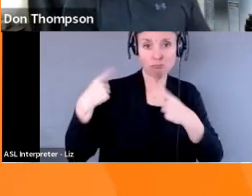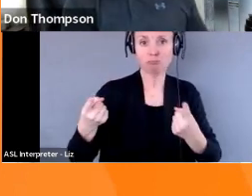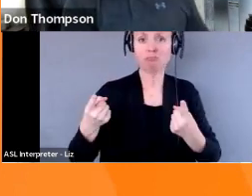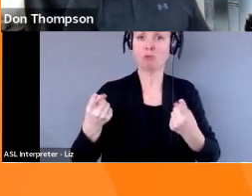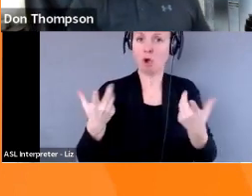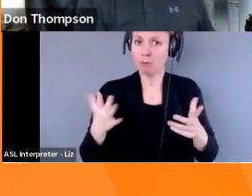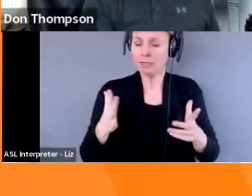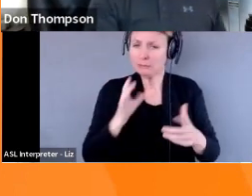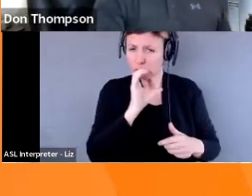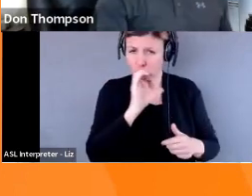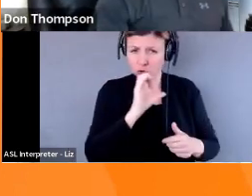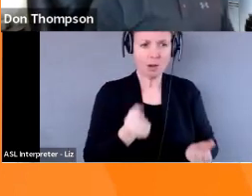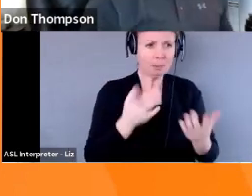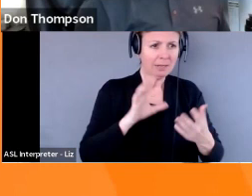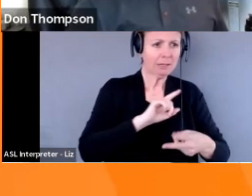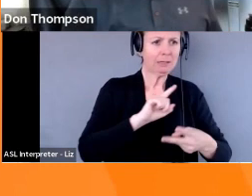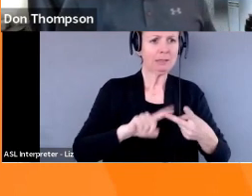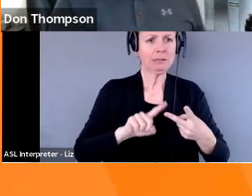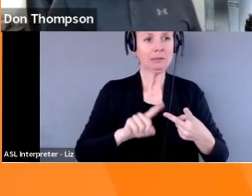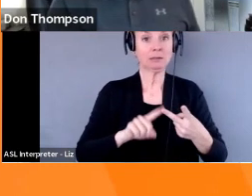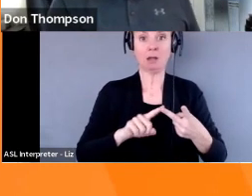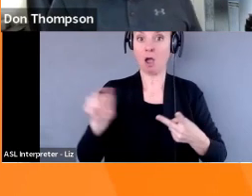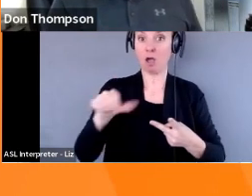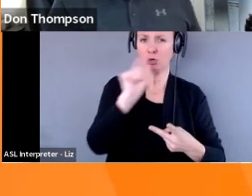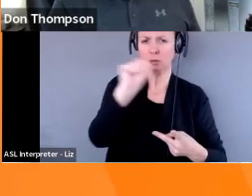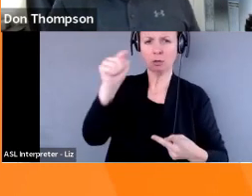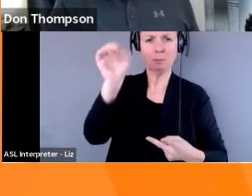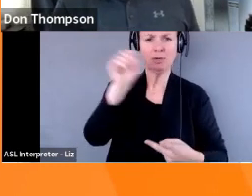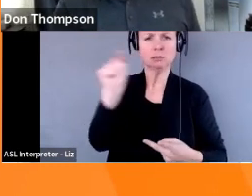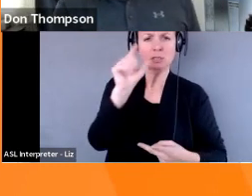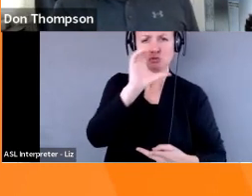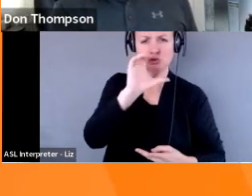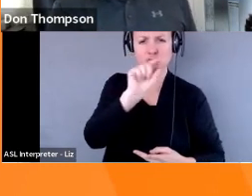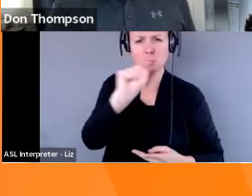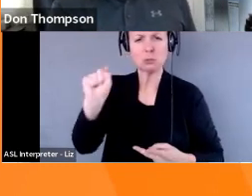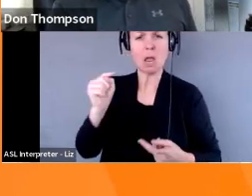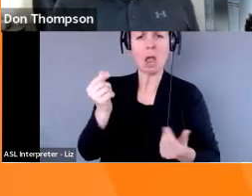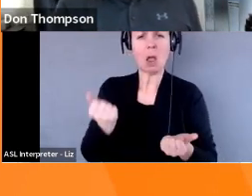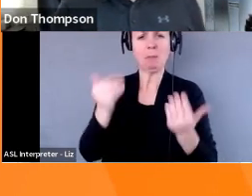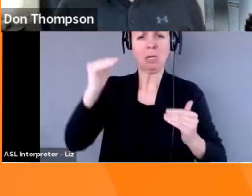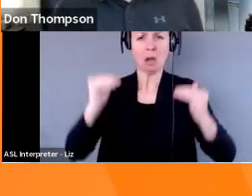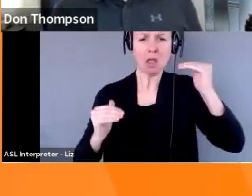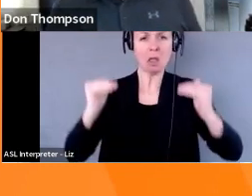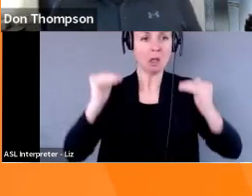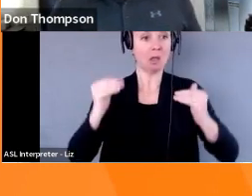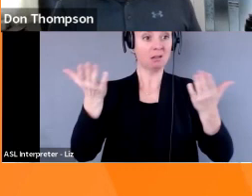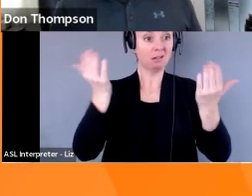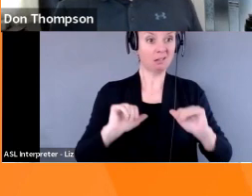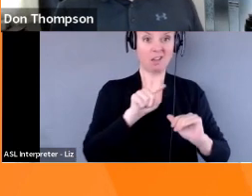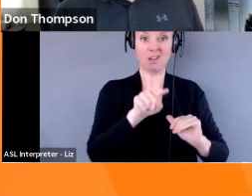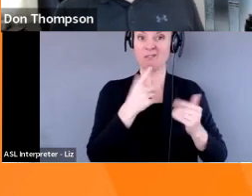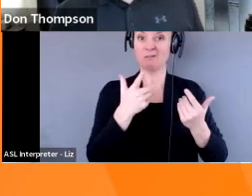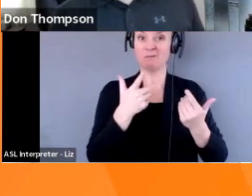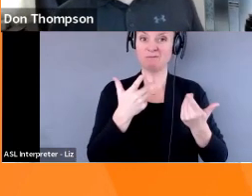the category large or small? And is it worth investing? Okay, should you put your money into this? So we can do a